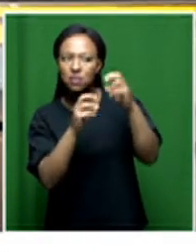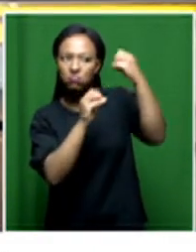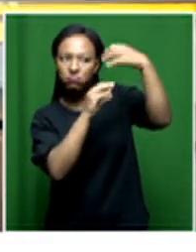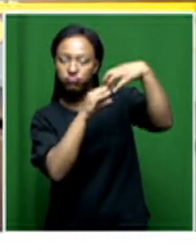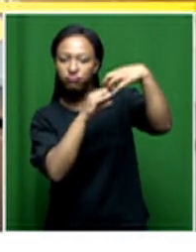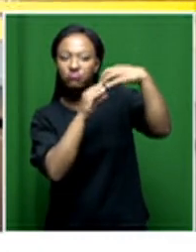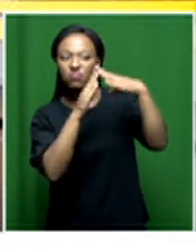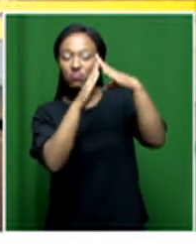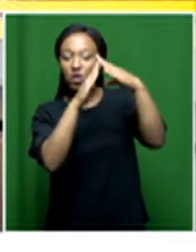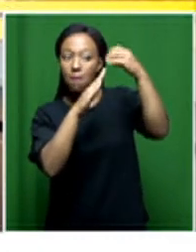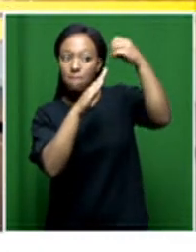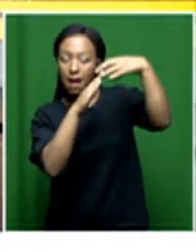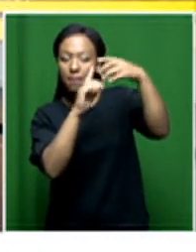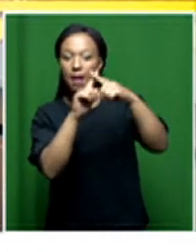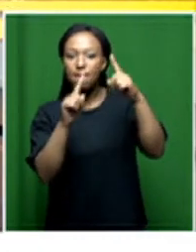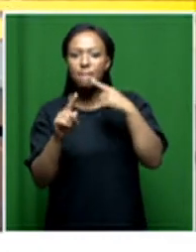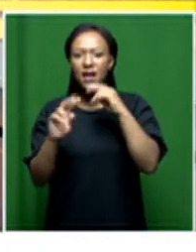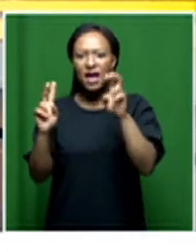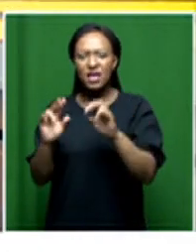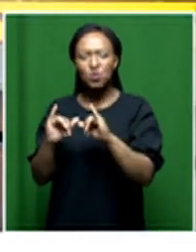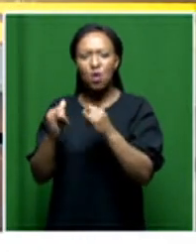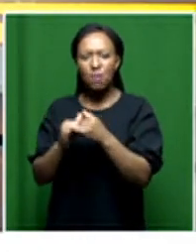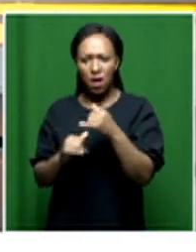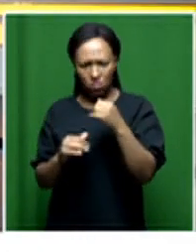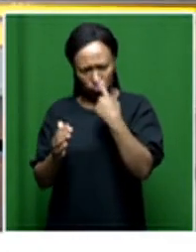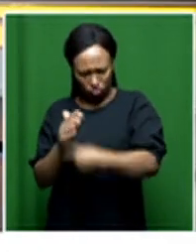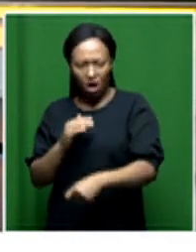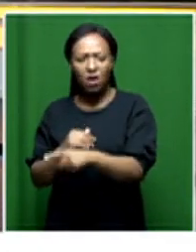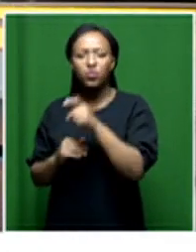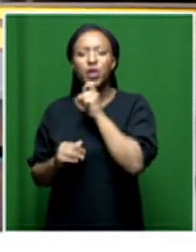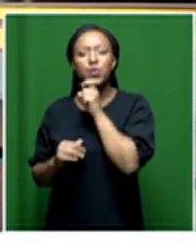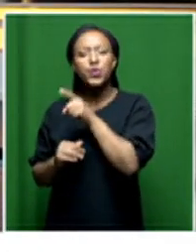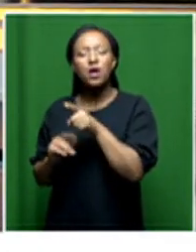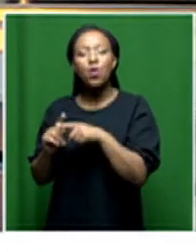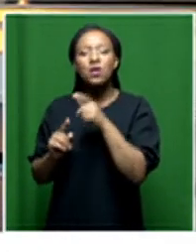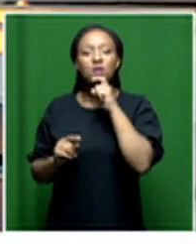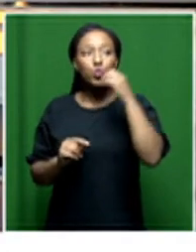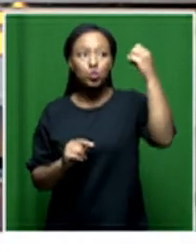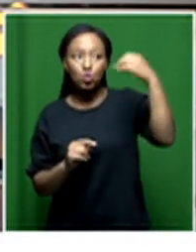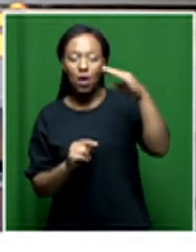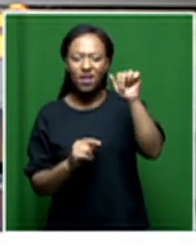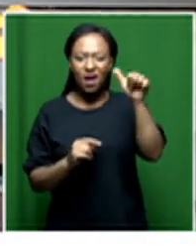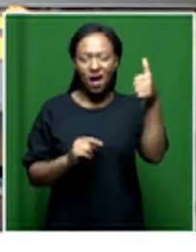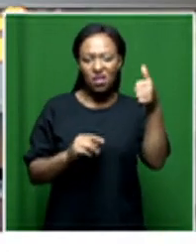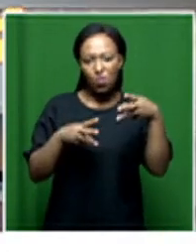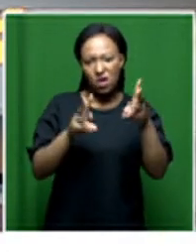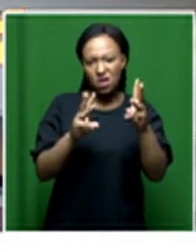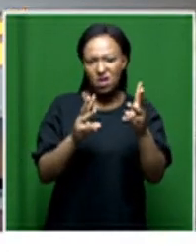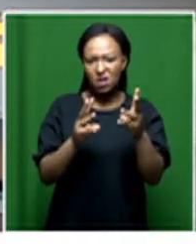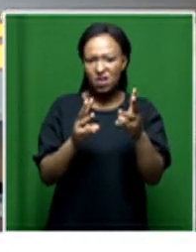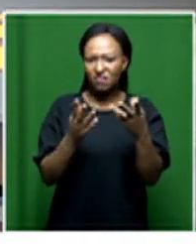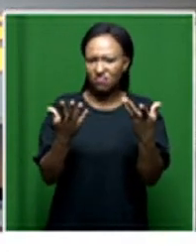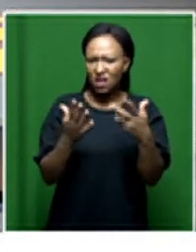concern about Eskom charging for the use of the grid for those using solar and other methods seemed to